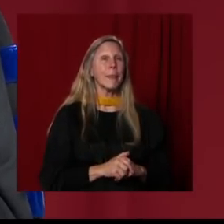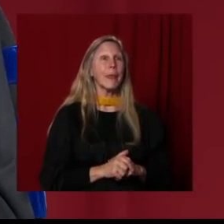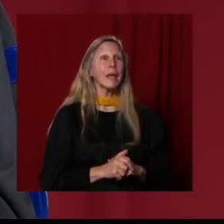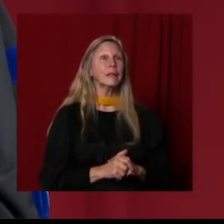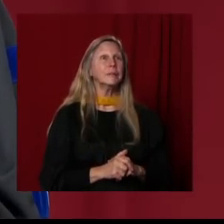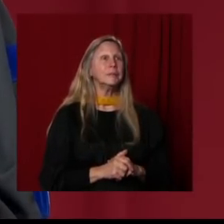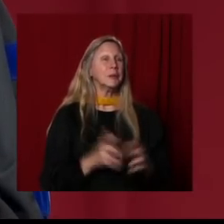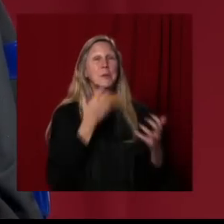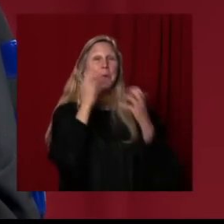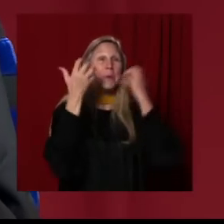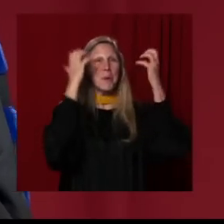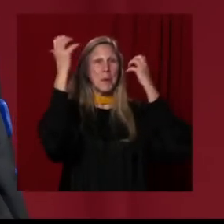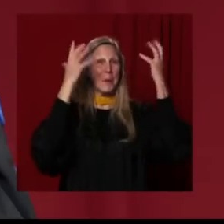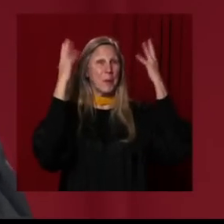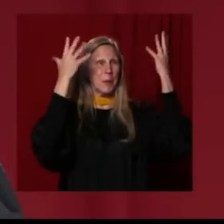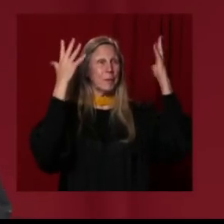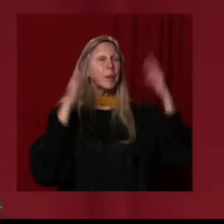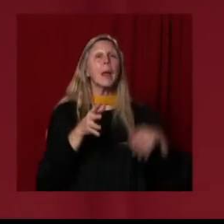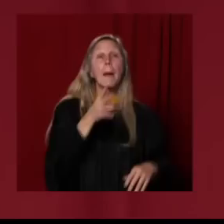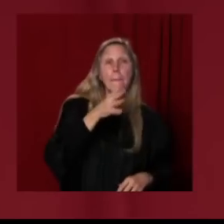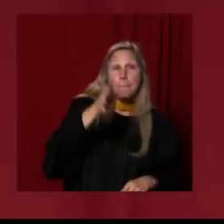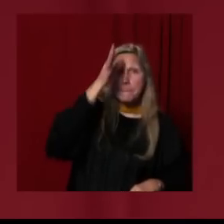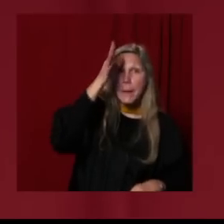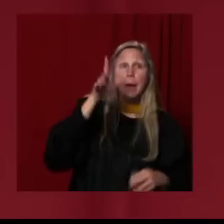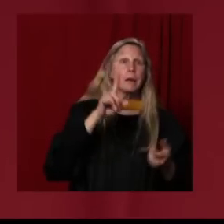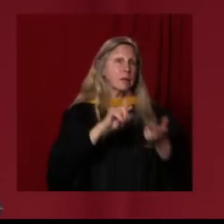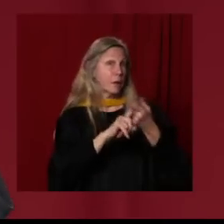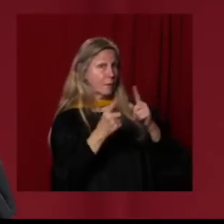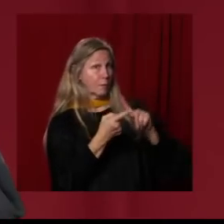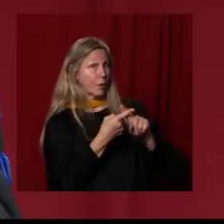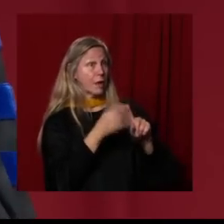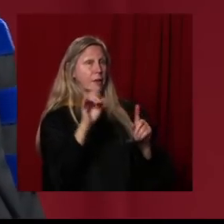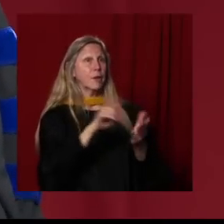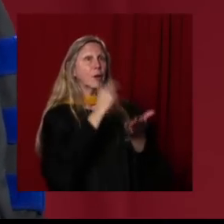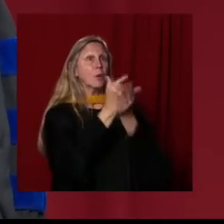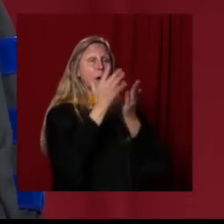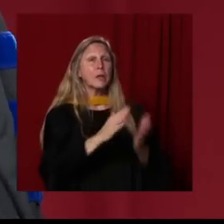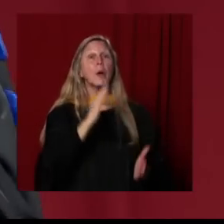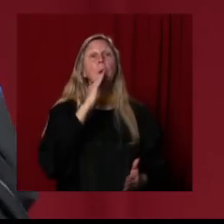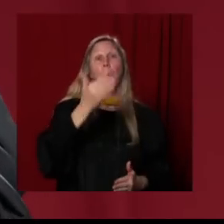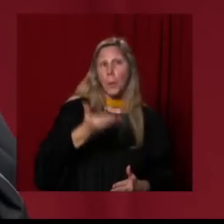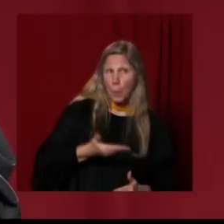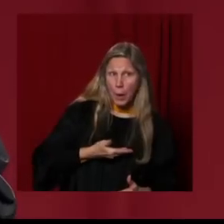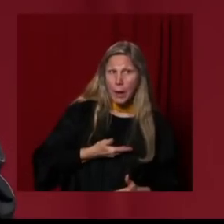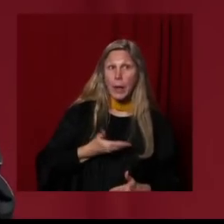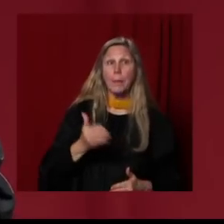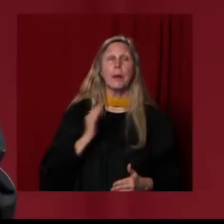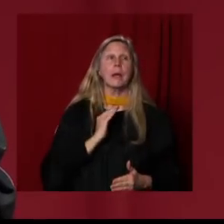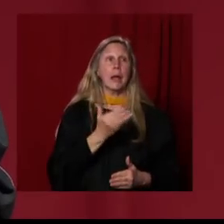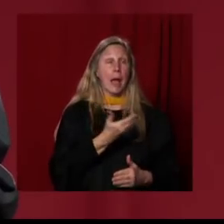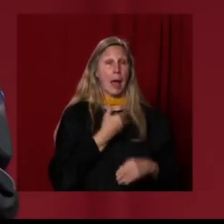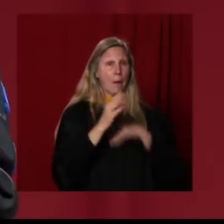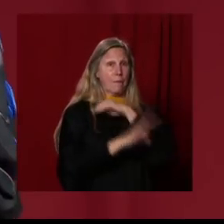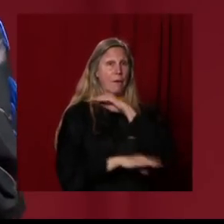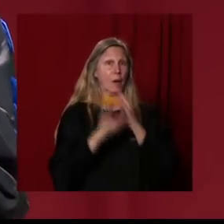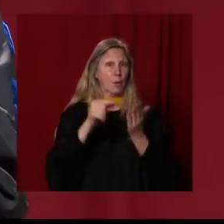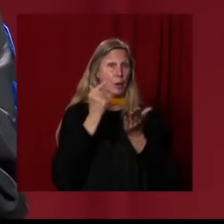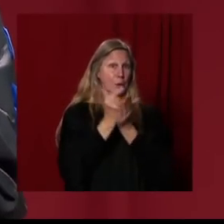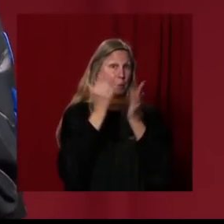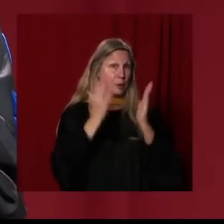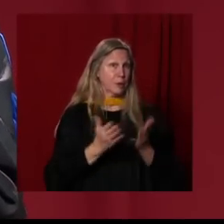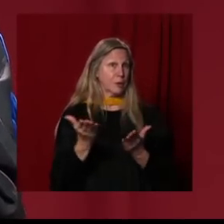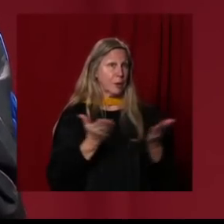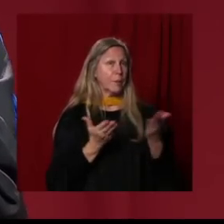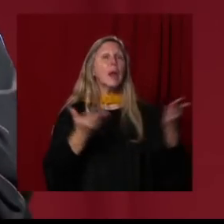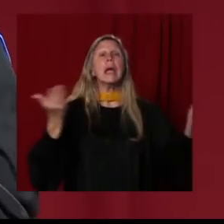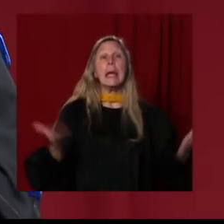Parents and friends of graduates, welcome to our fall commencement. We